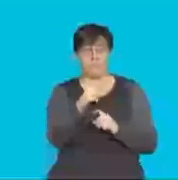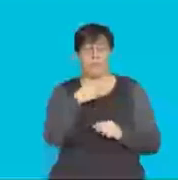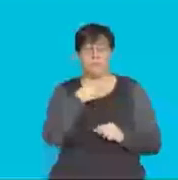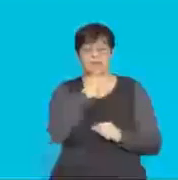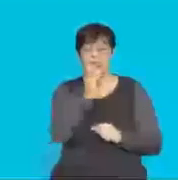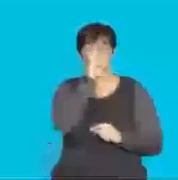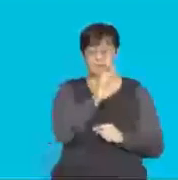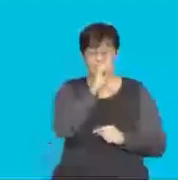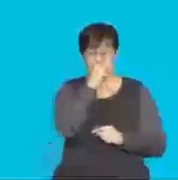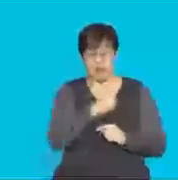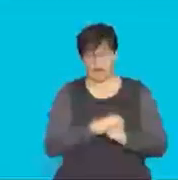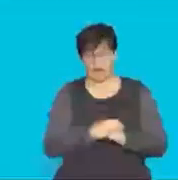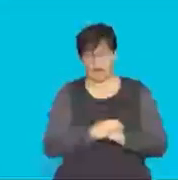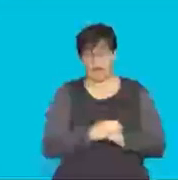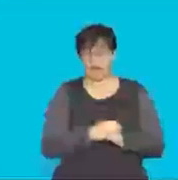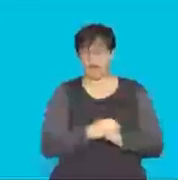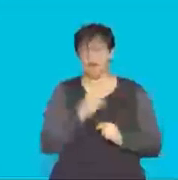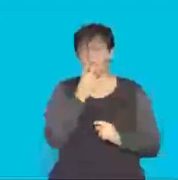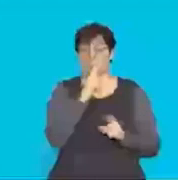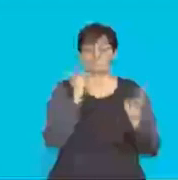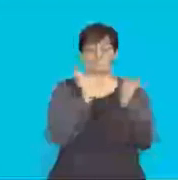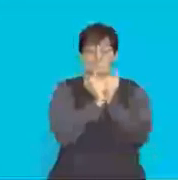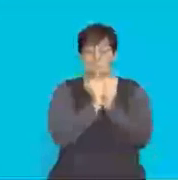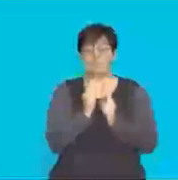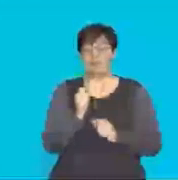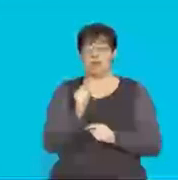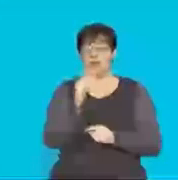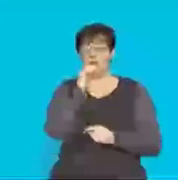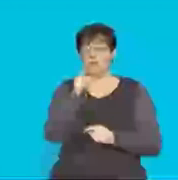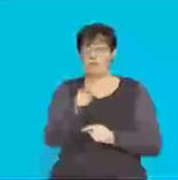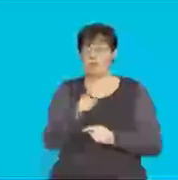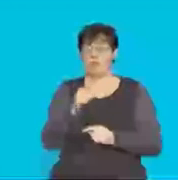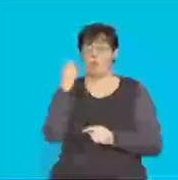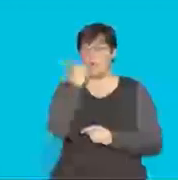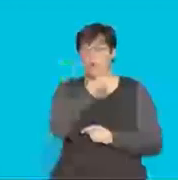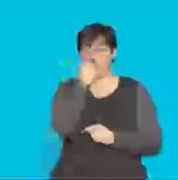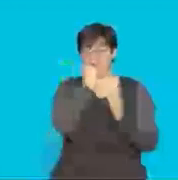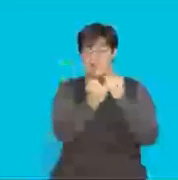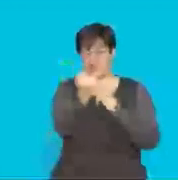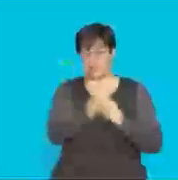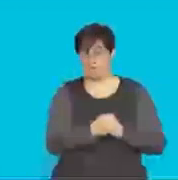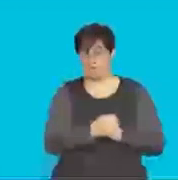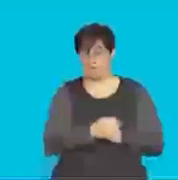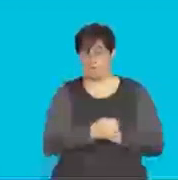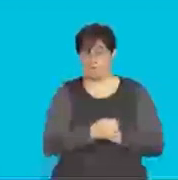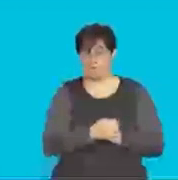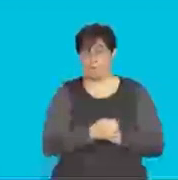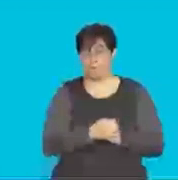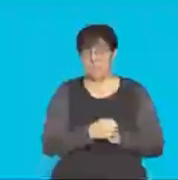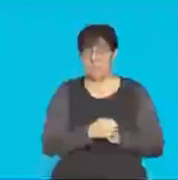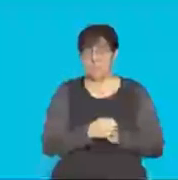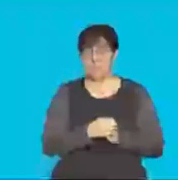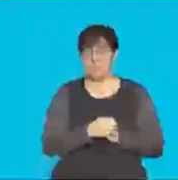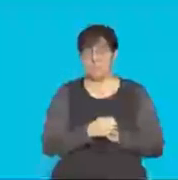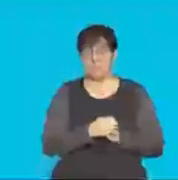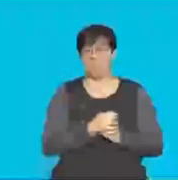black, to one of these, which in this case is the white individual. So guys, this is a genetic